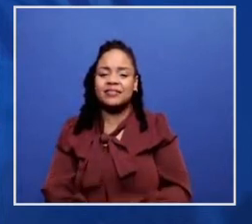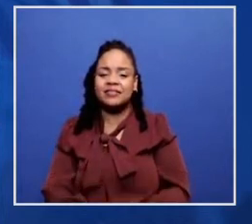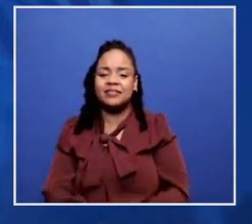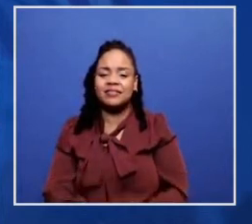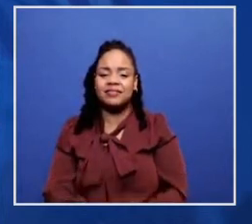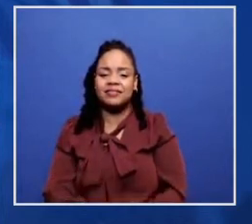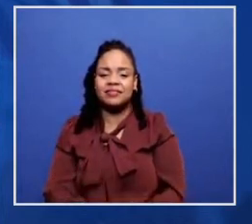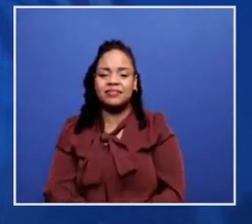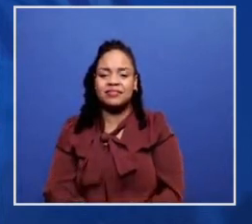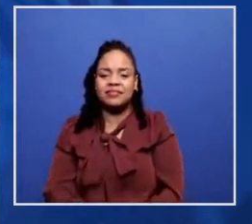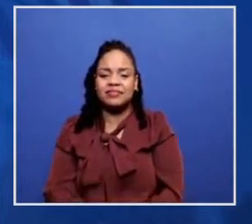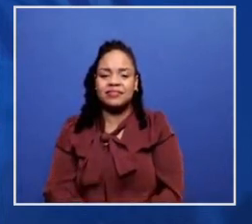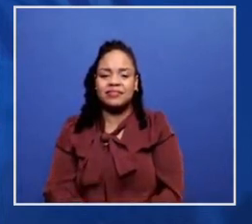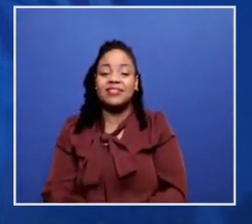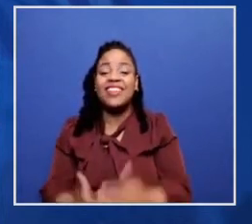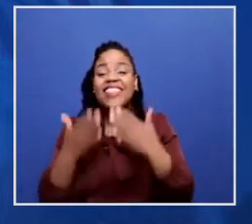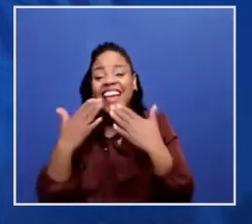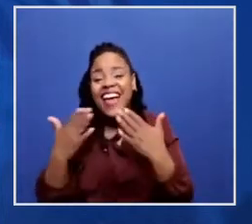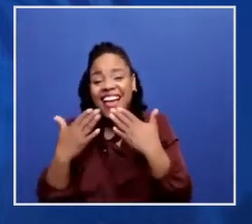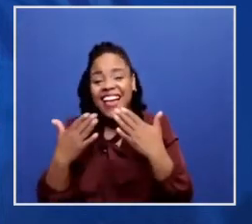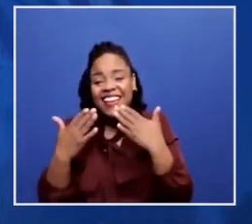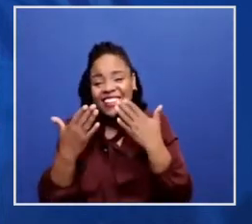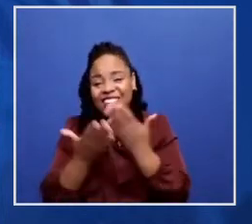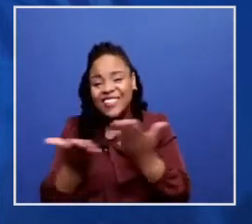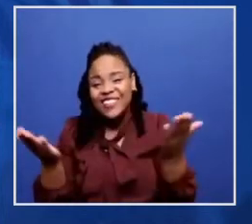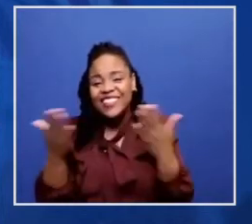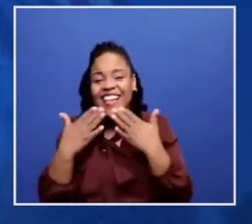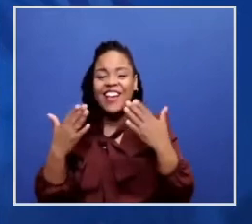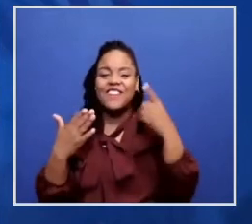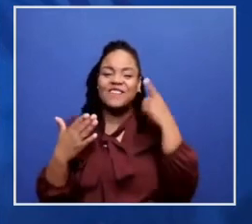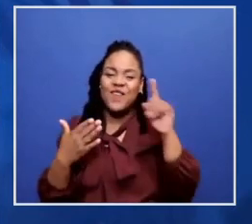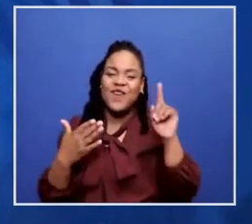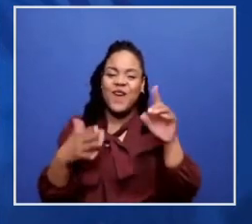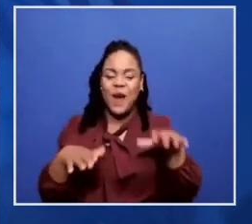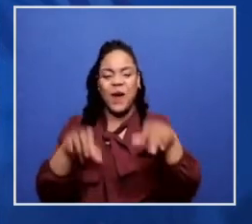Thank you so much, everybody. Thank you for having me. Peace and blessings, y'all.